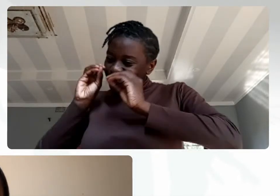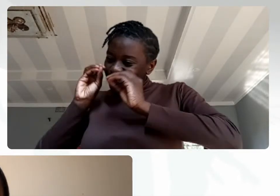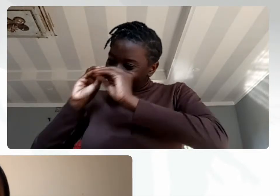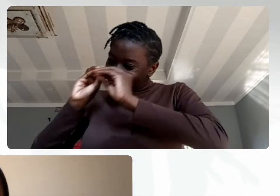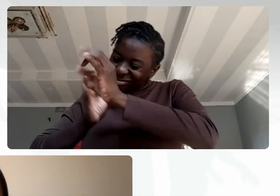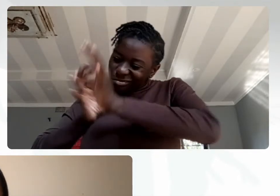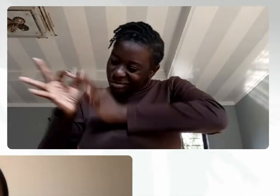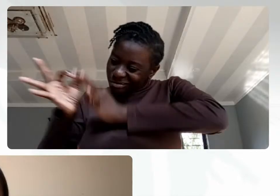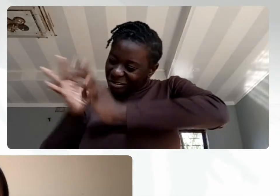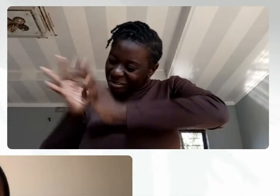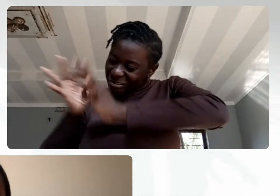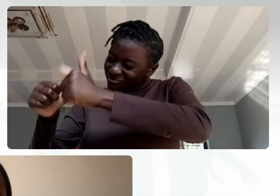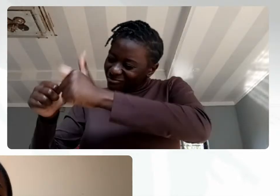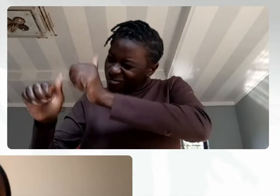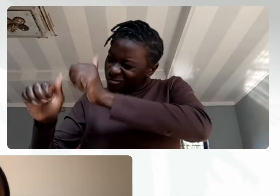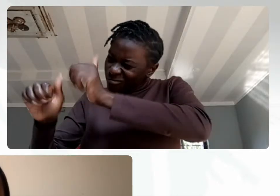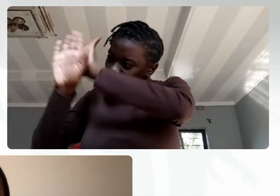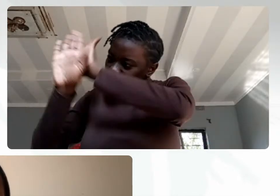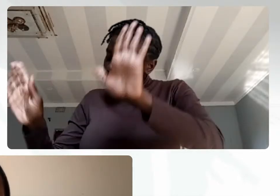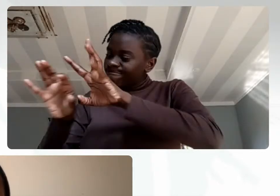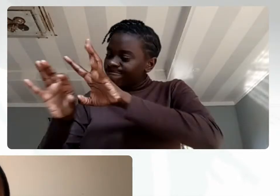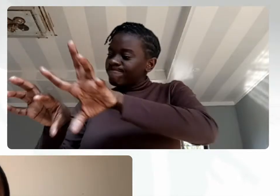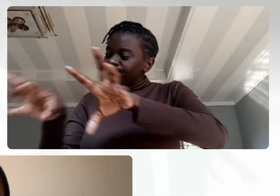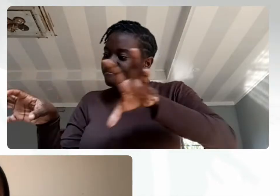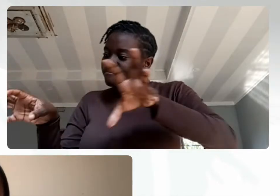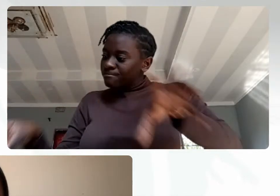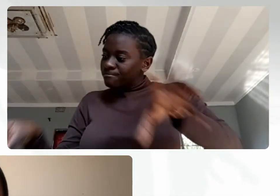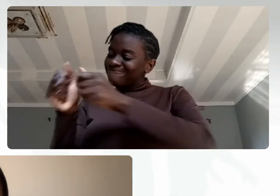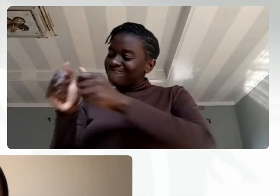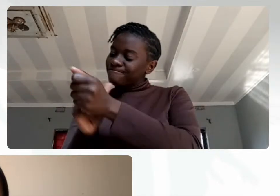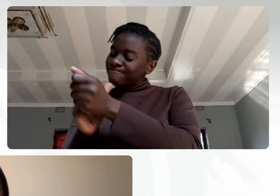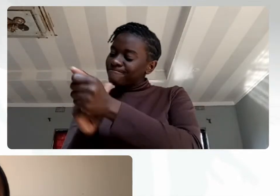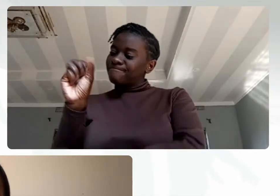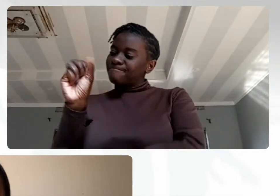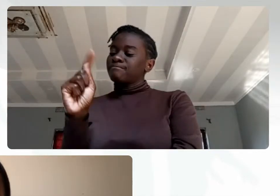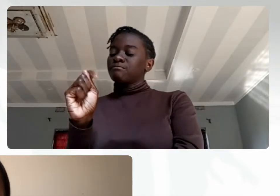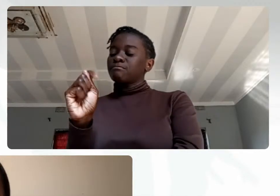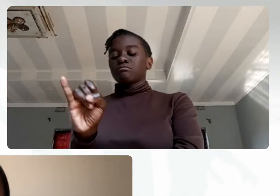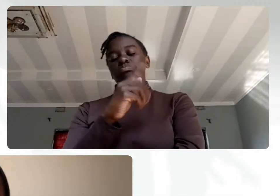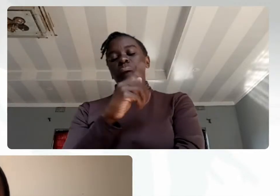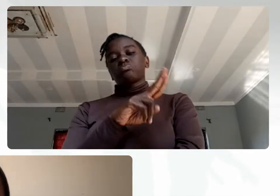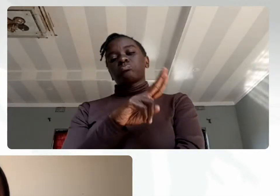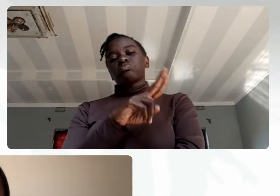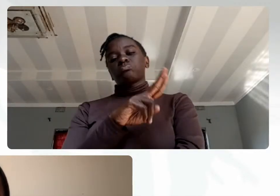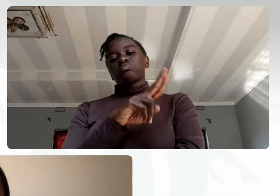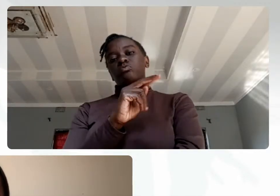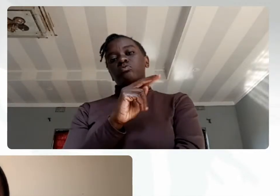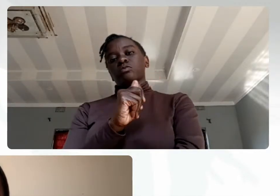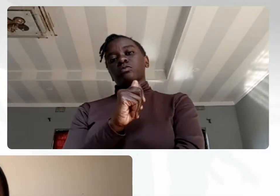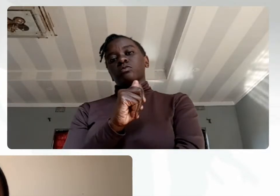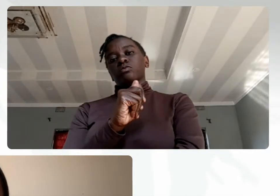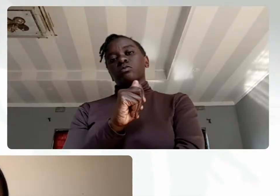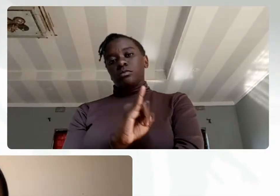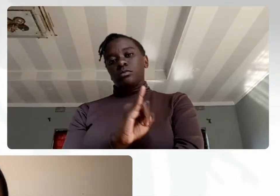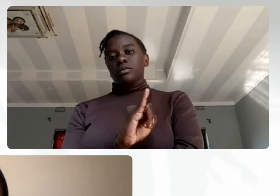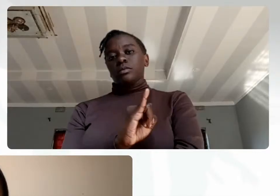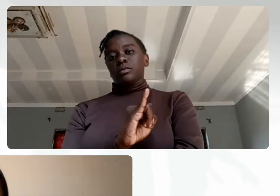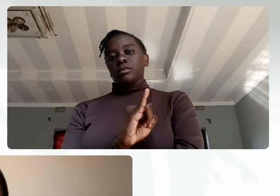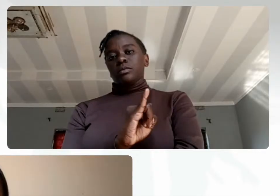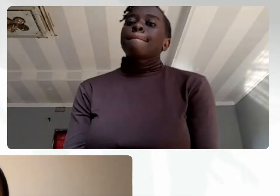adolescents and young adults particularly vulnerable